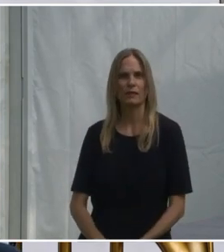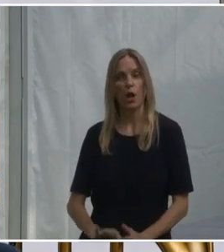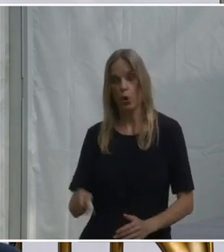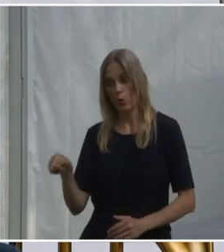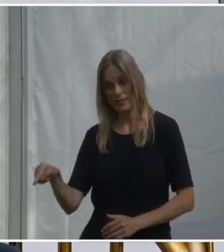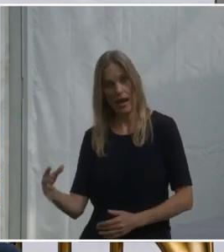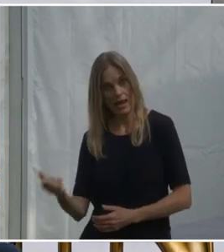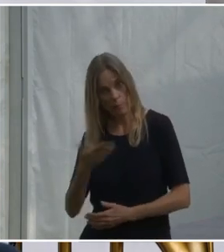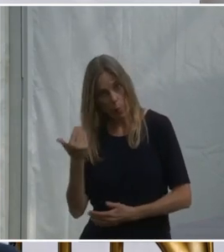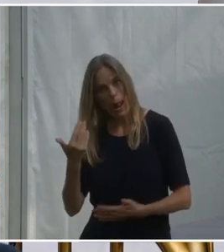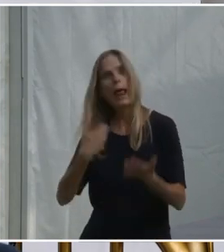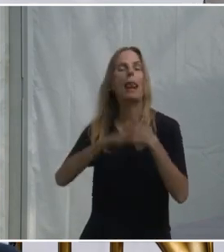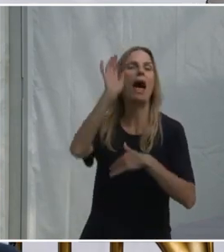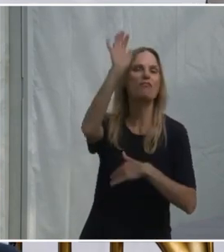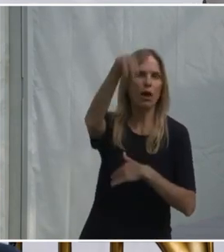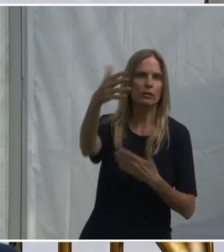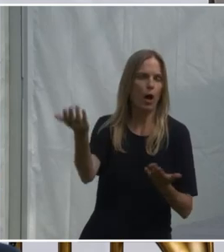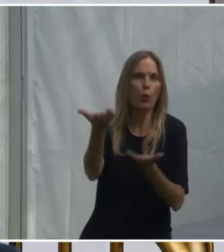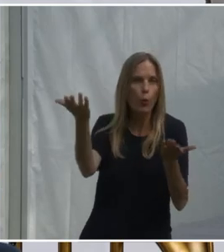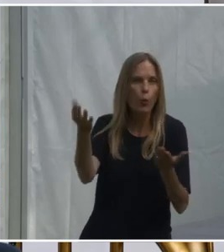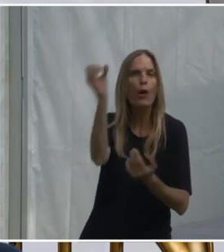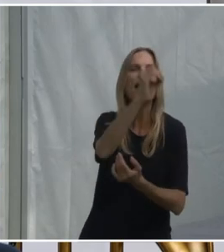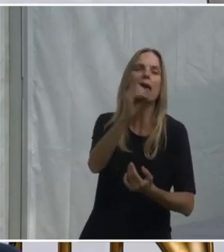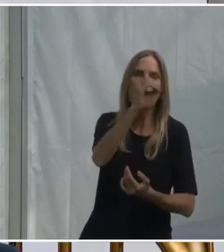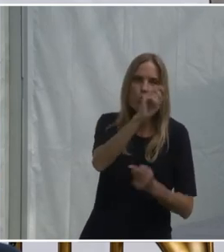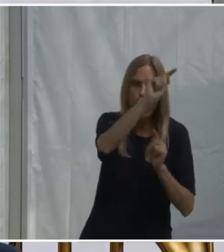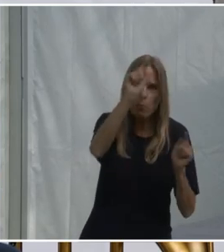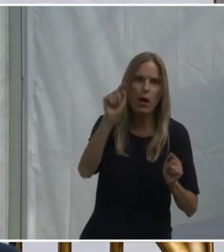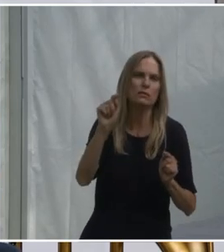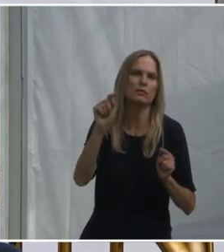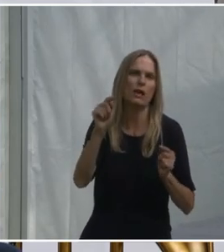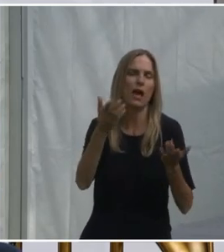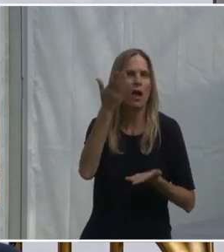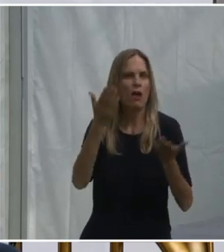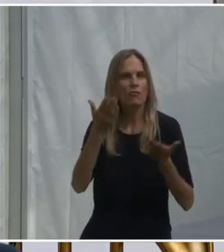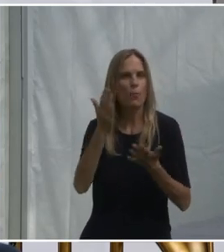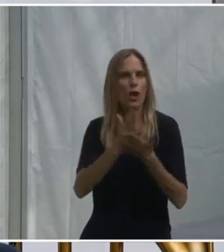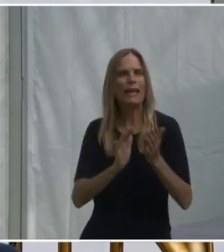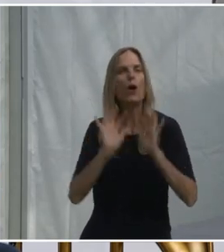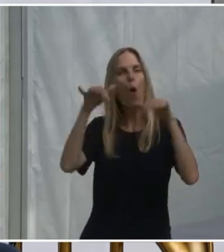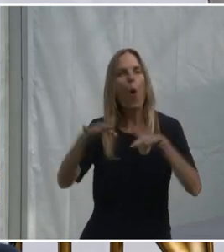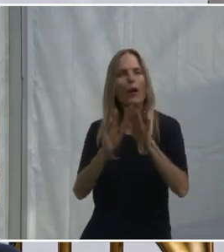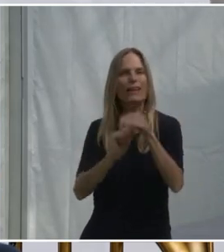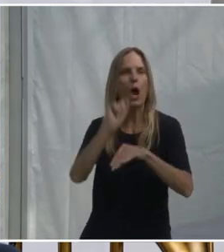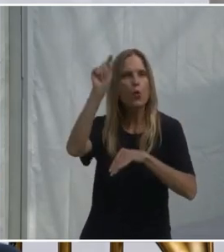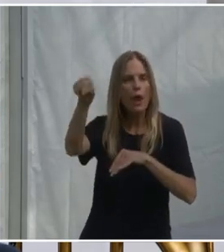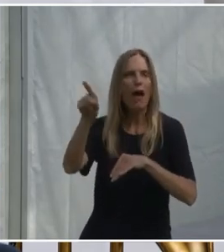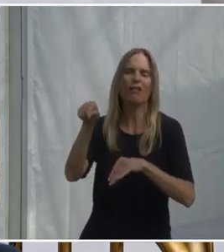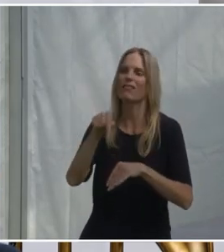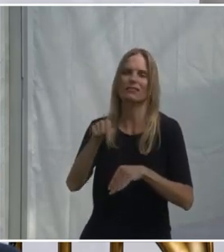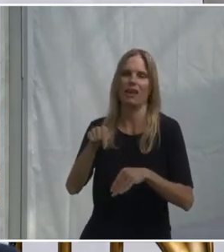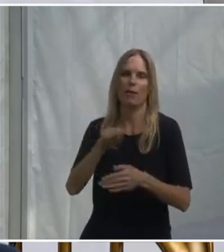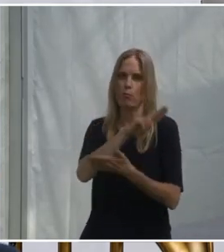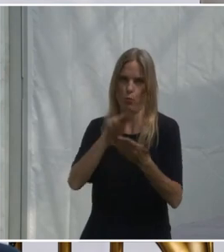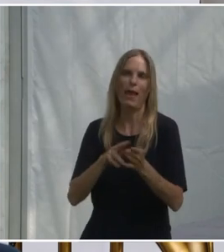leave. And where they can go, it's Europe, Asia, maybe someone crossing the ocean, but it's a big issue. And that is